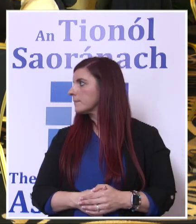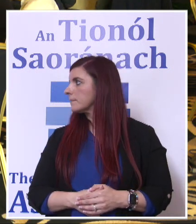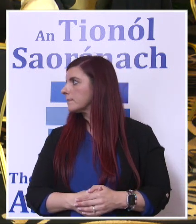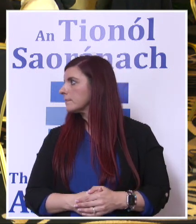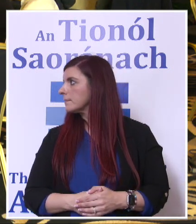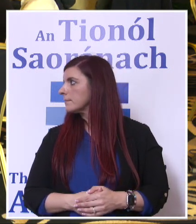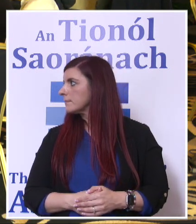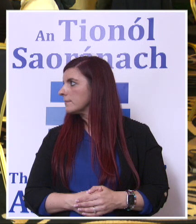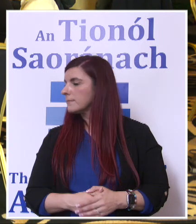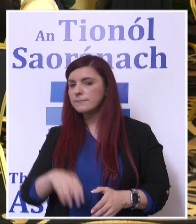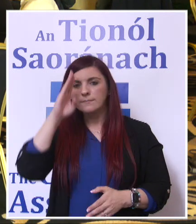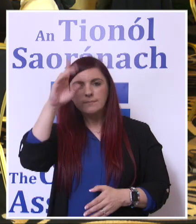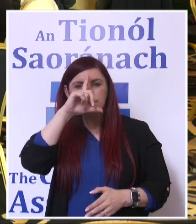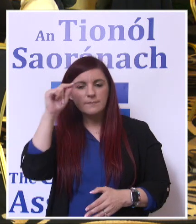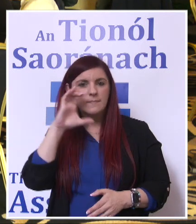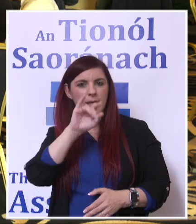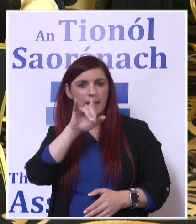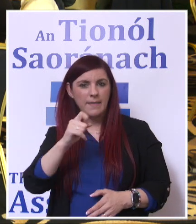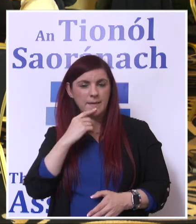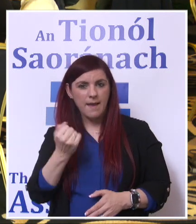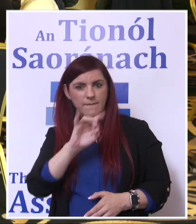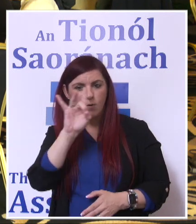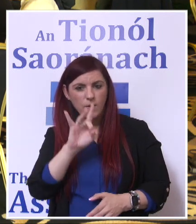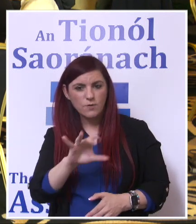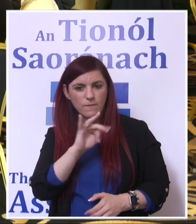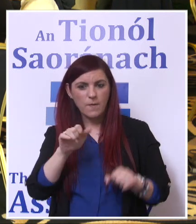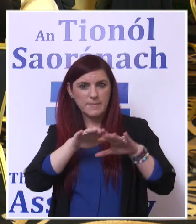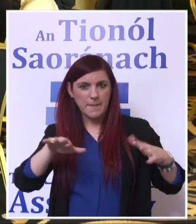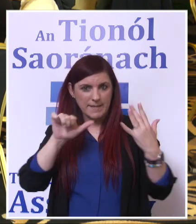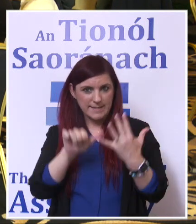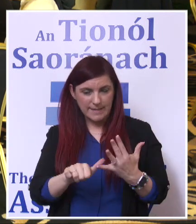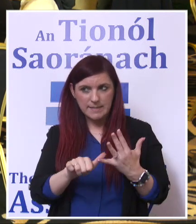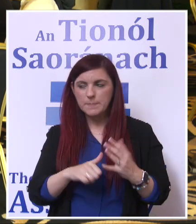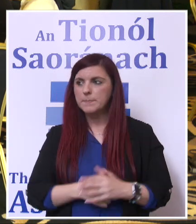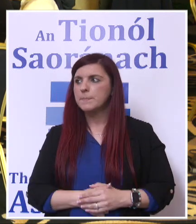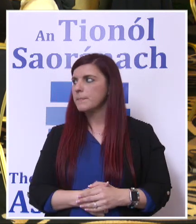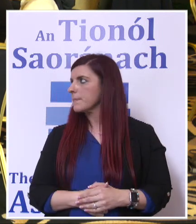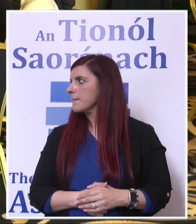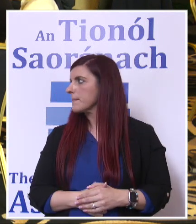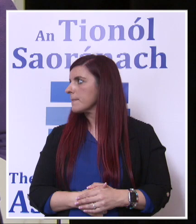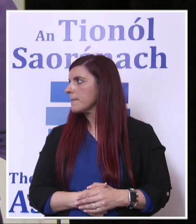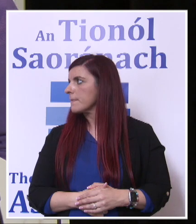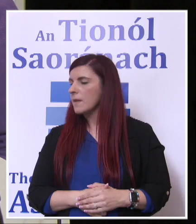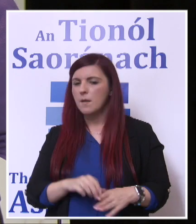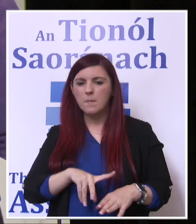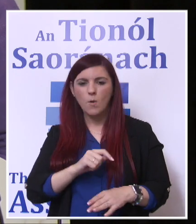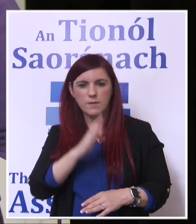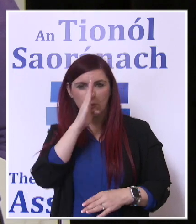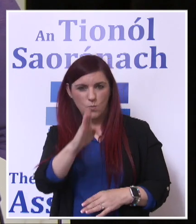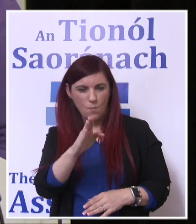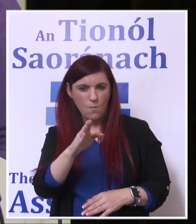Hello, my name is Kathy, and I have a question from table 6, primarily to Mayor